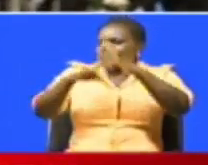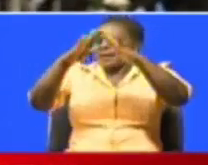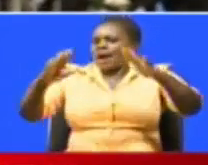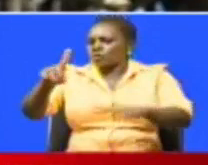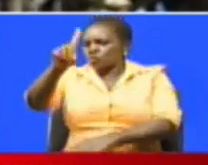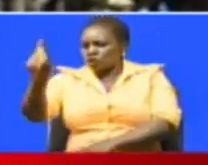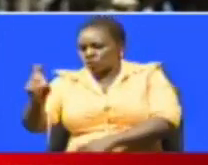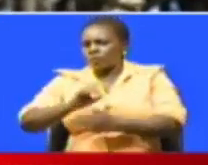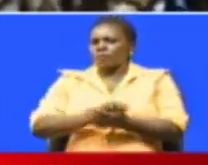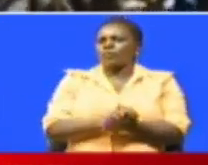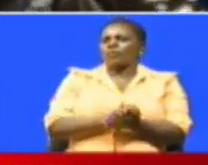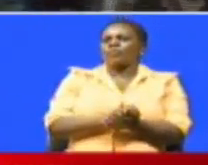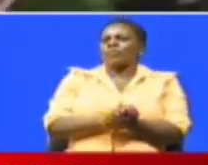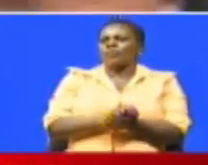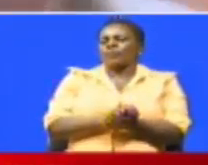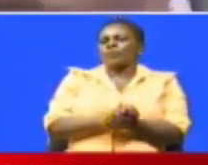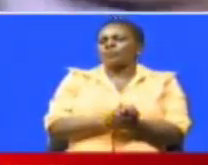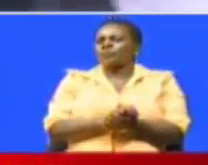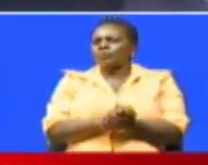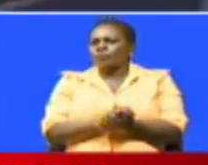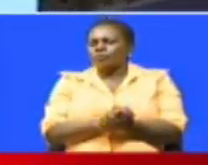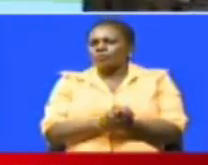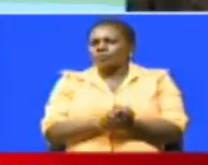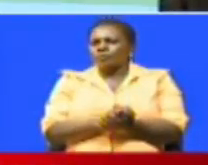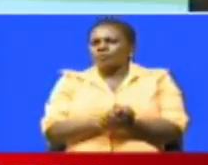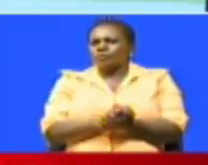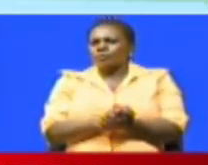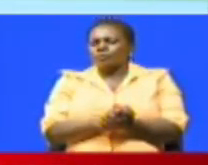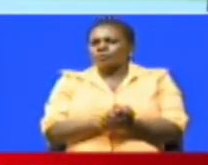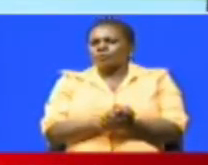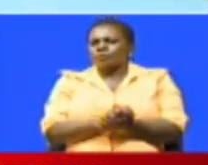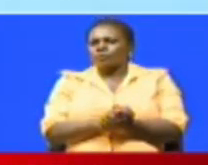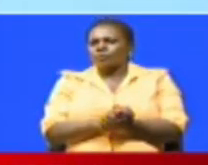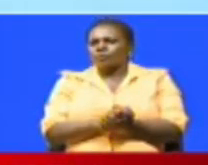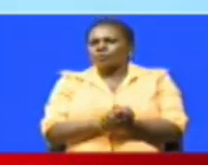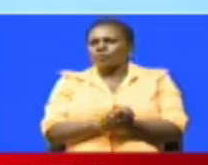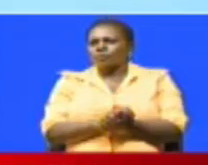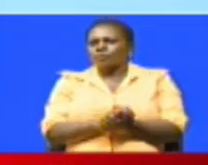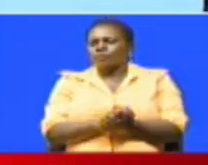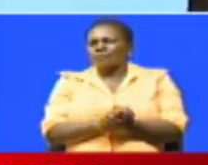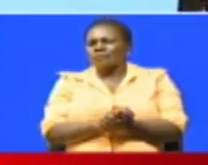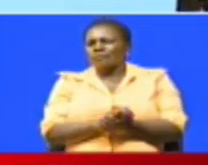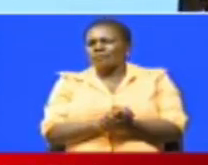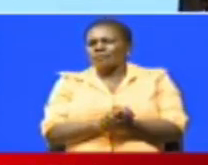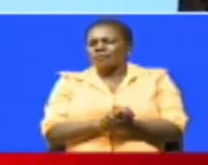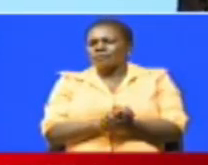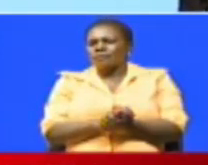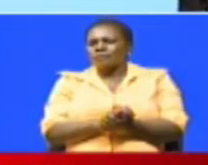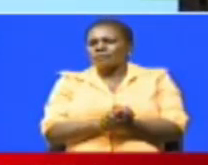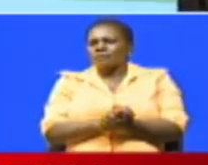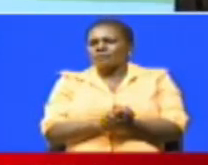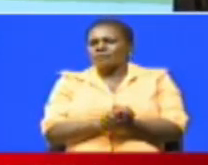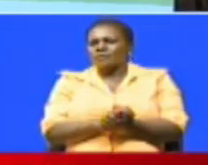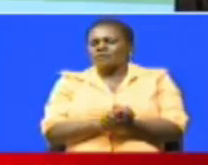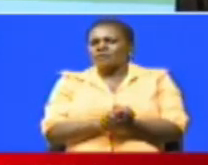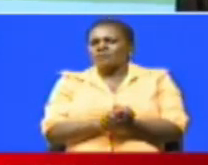Okay, Sharai. Yes, sometime. Evangelical churches have they say they intend to continue their services despite